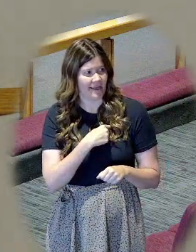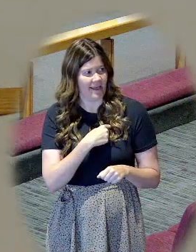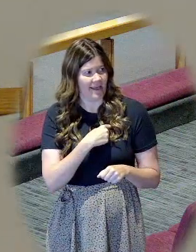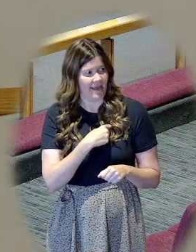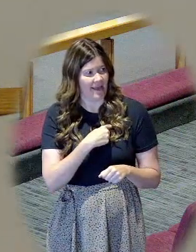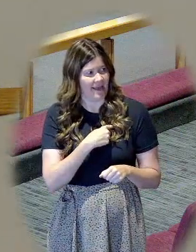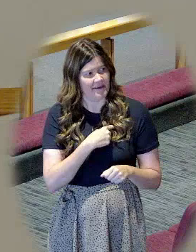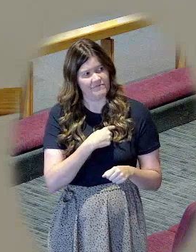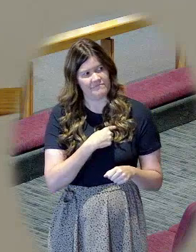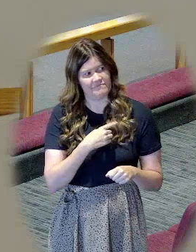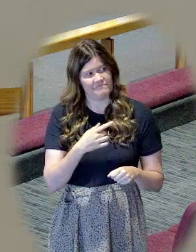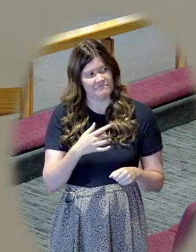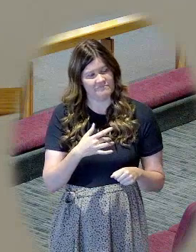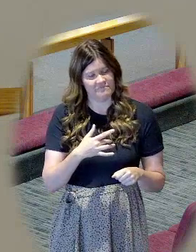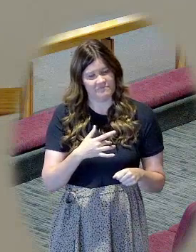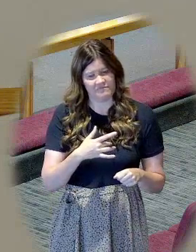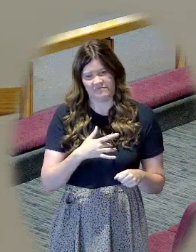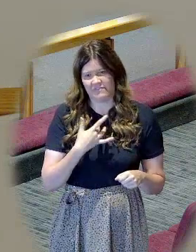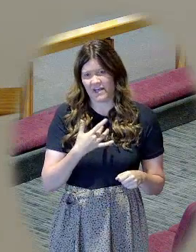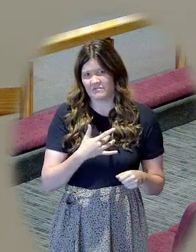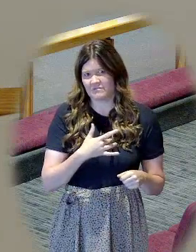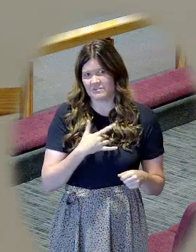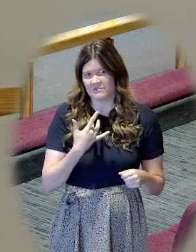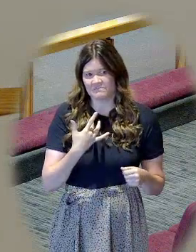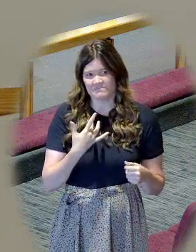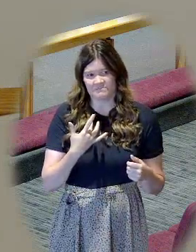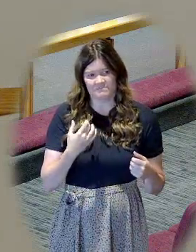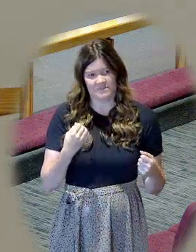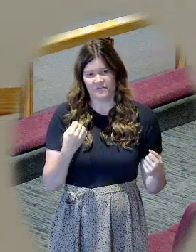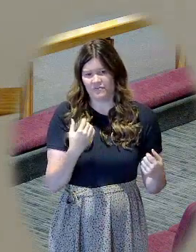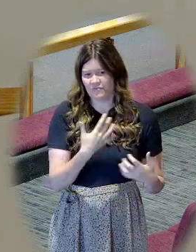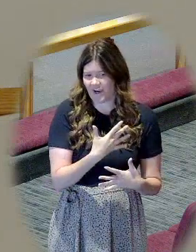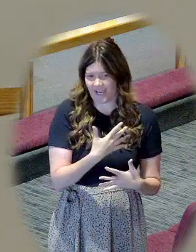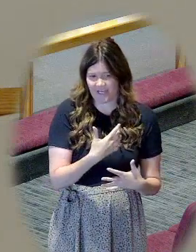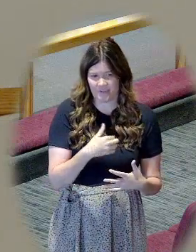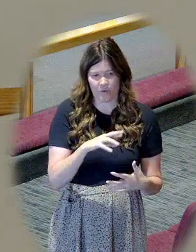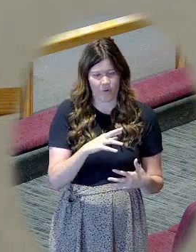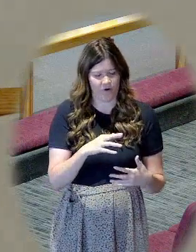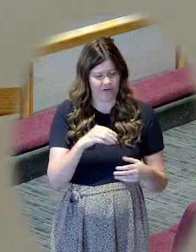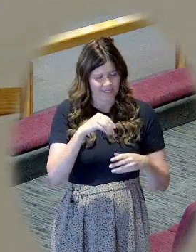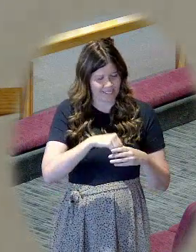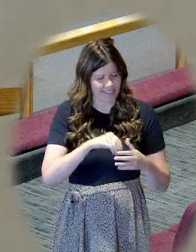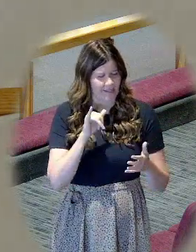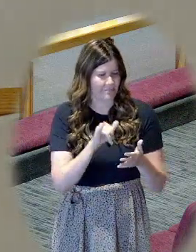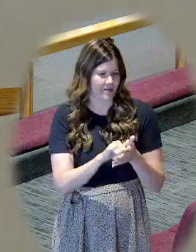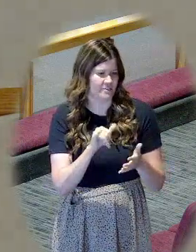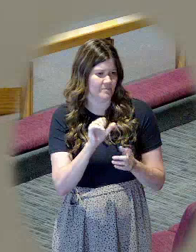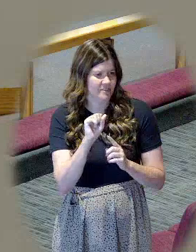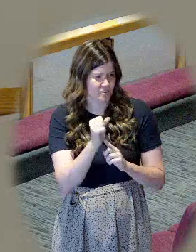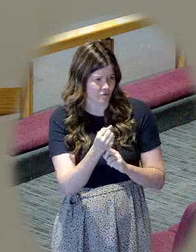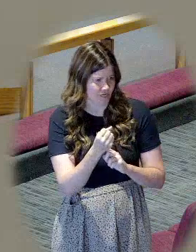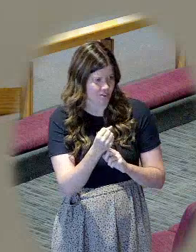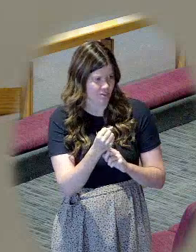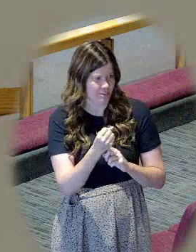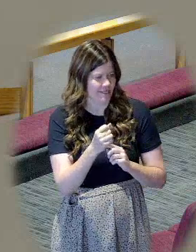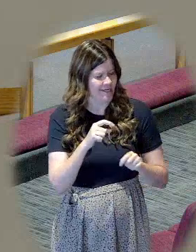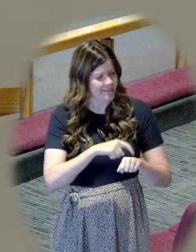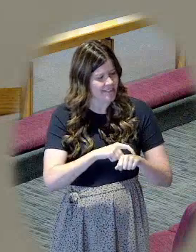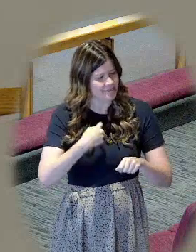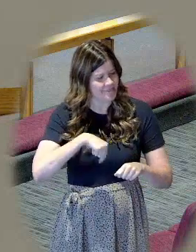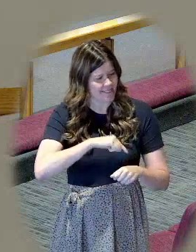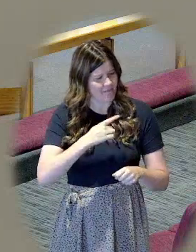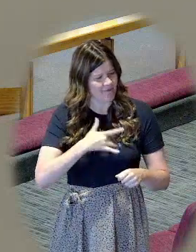dire straits, in awkward positions, in just impossible situations where grief is